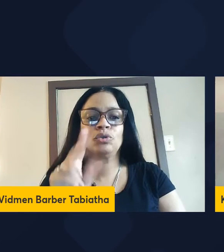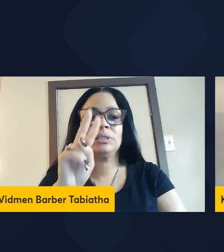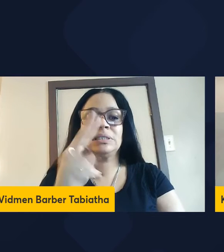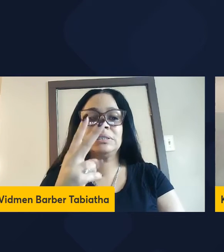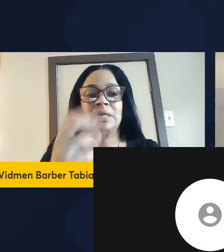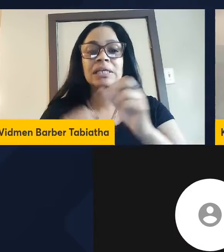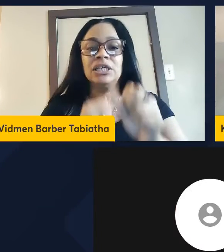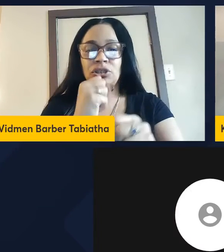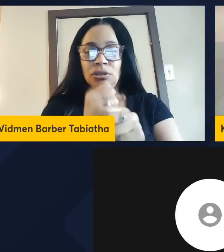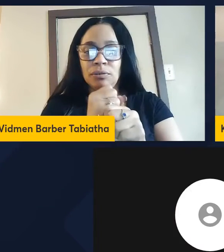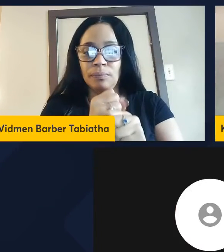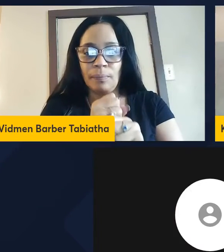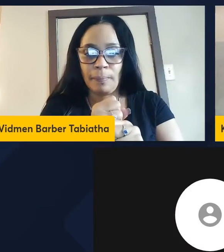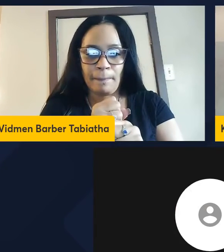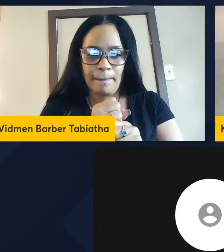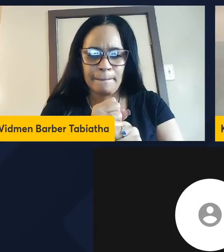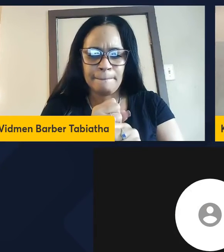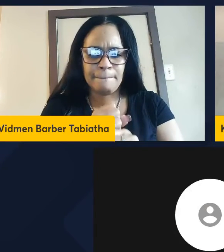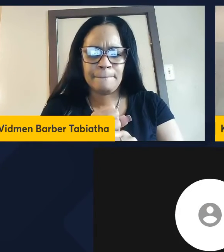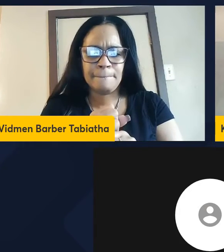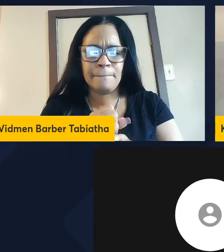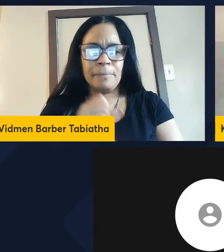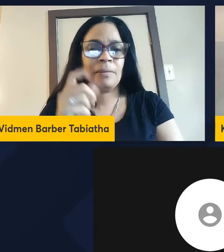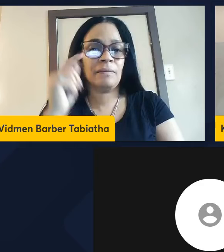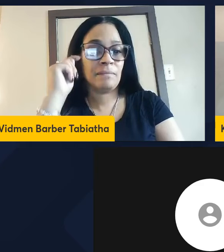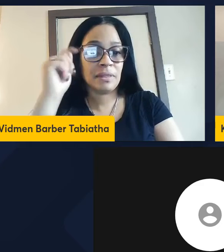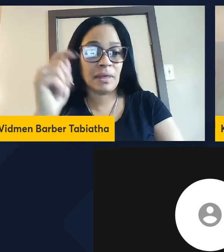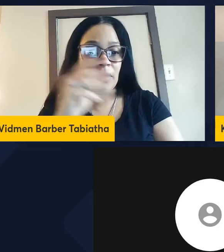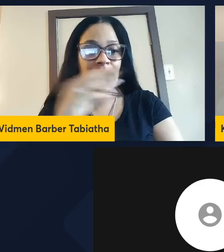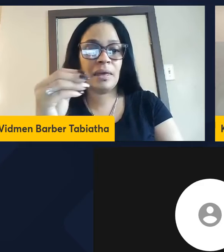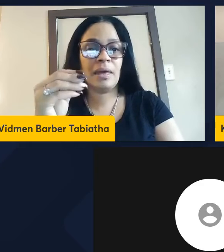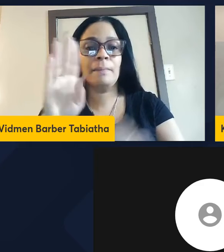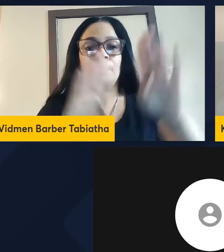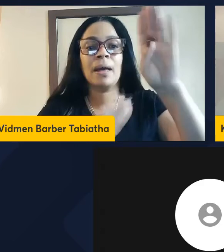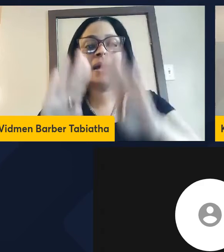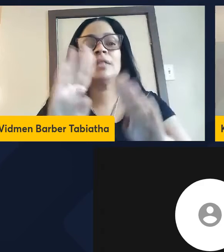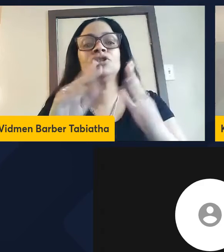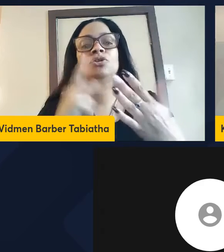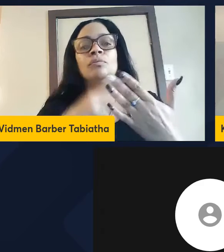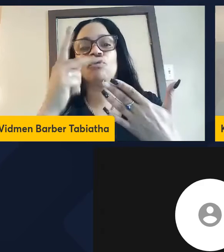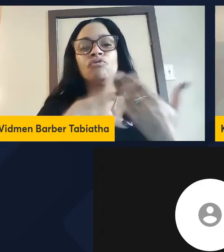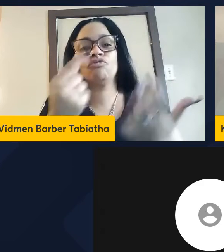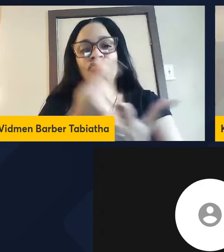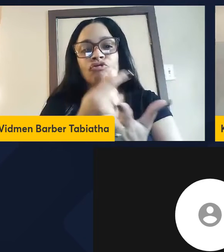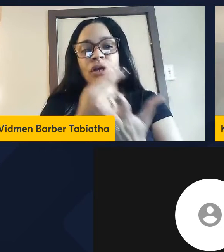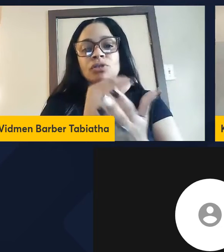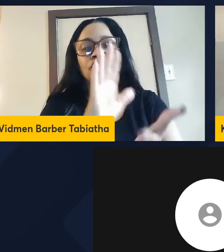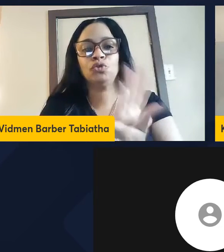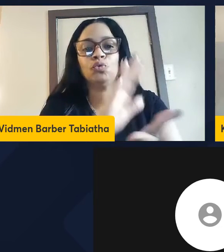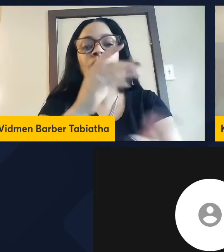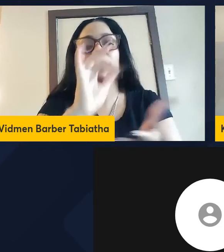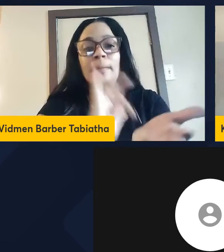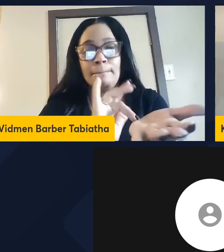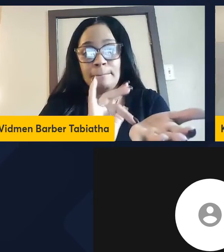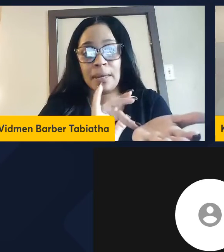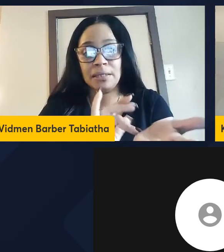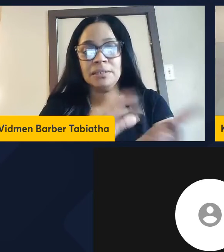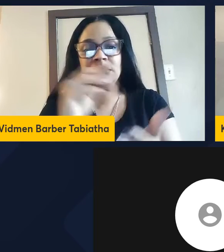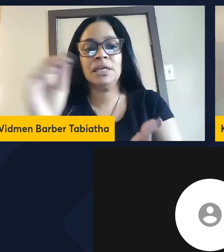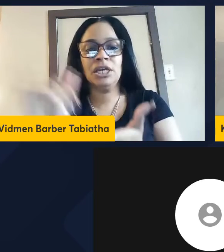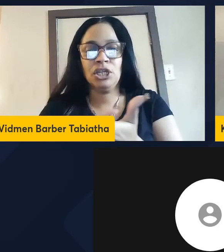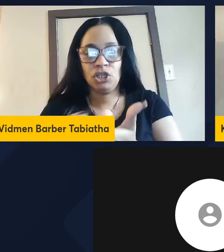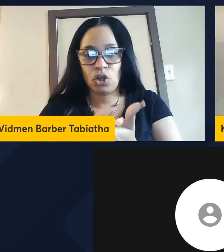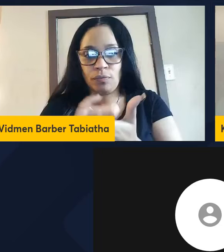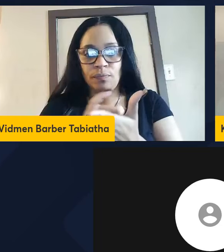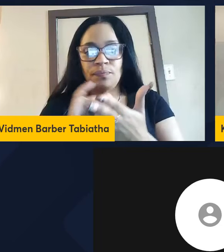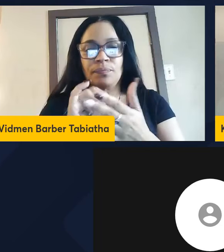-year doctoral student in the Pathology, Immunology, and Microbiology Program at the Graduate School of Medicine in the University of Tokyo.